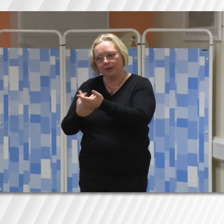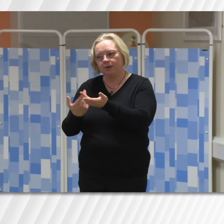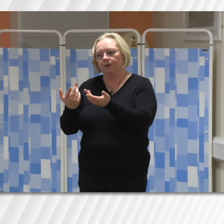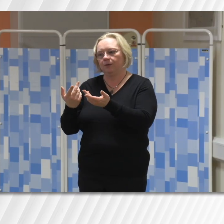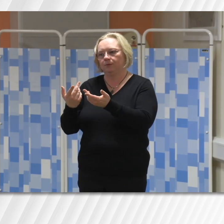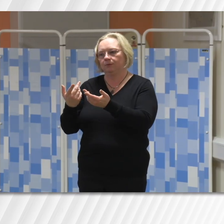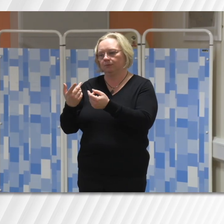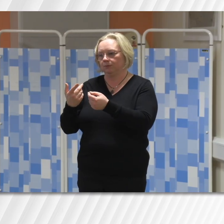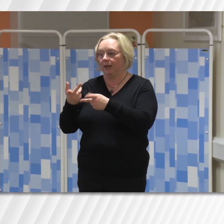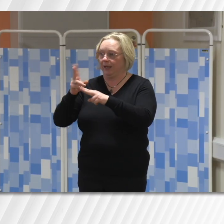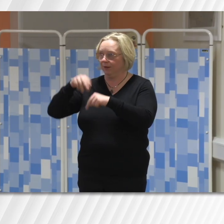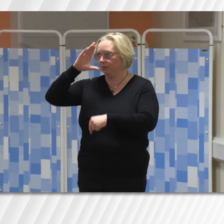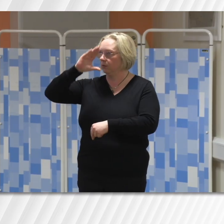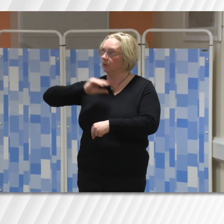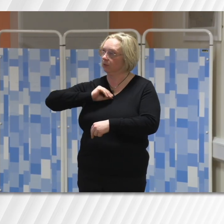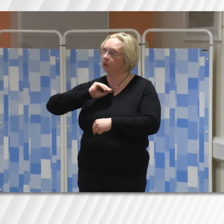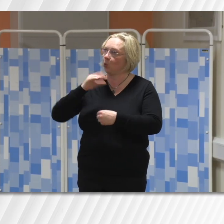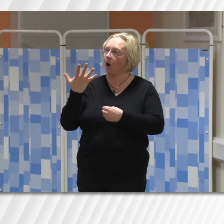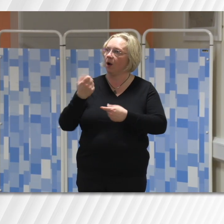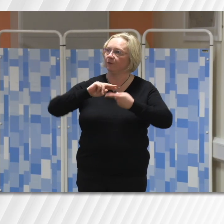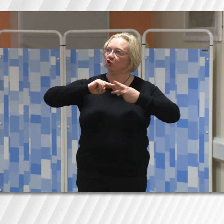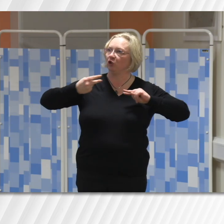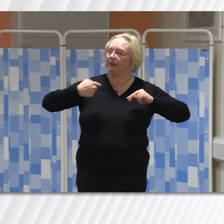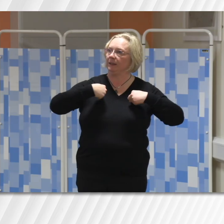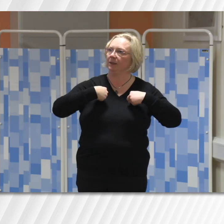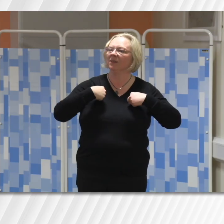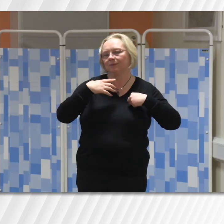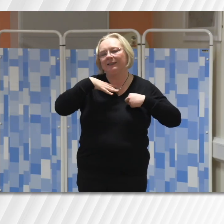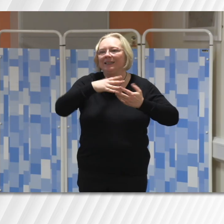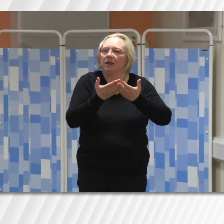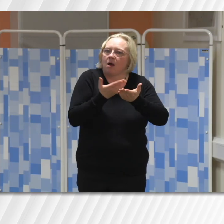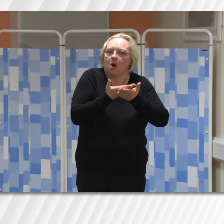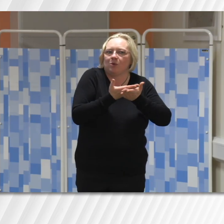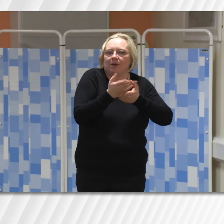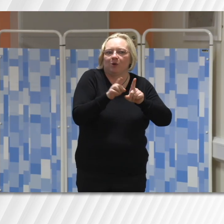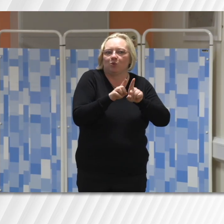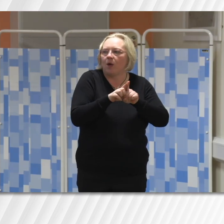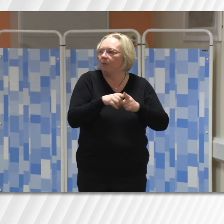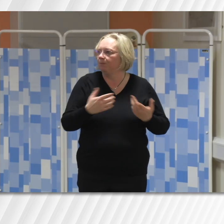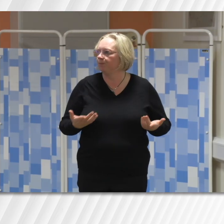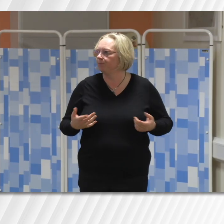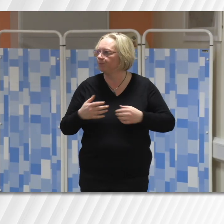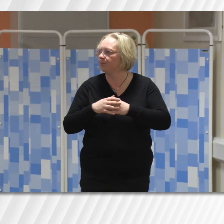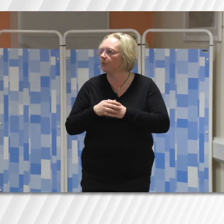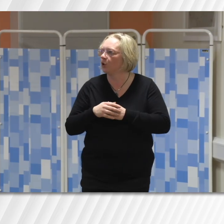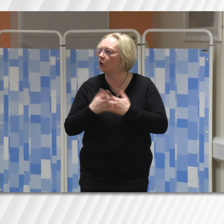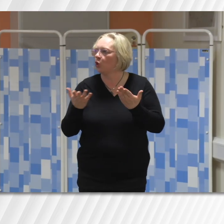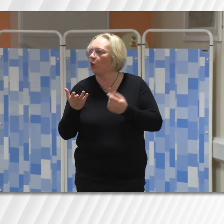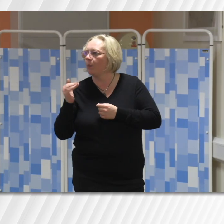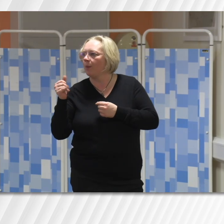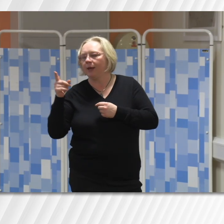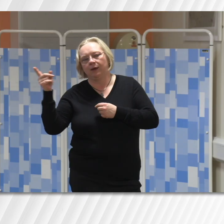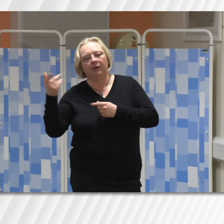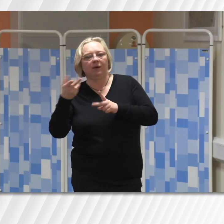you're told you have got that gene. They need counselling as well. So what is the possibility, say you had a positive gene,